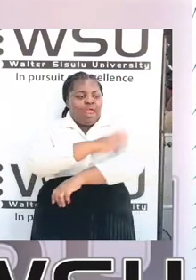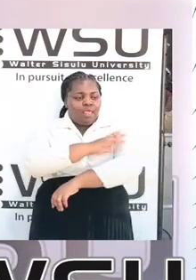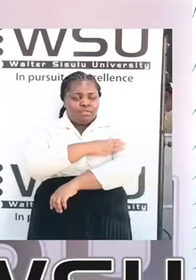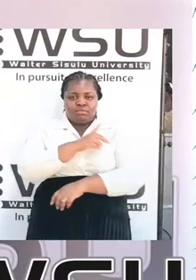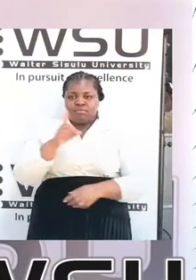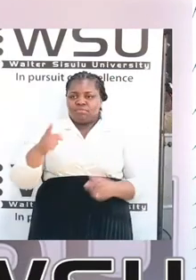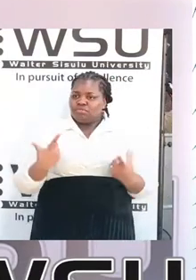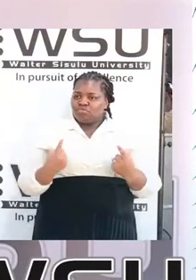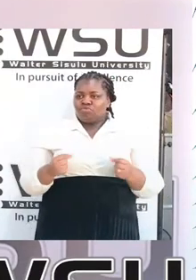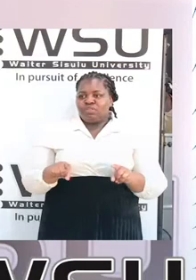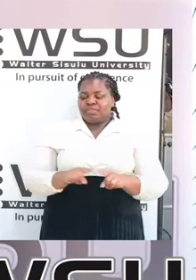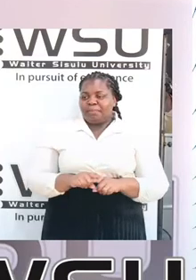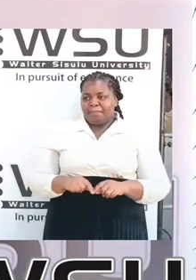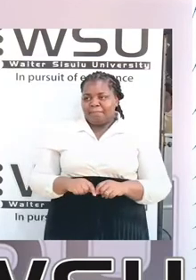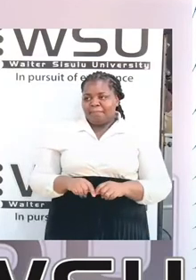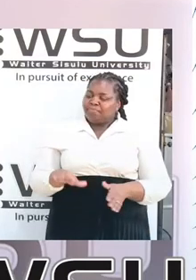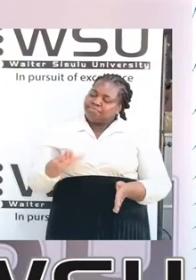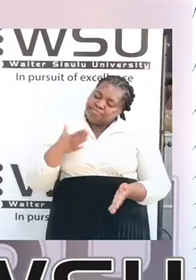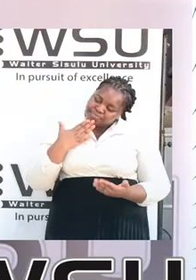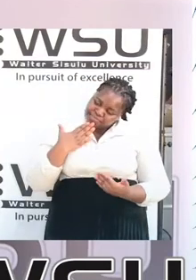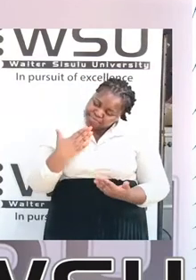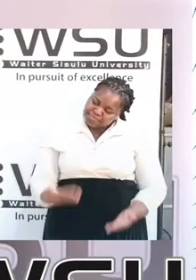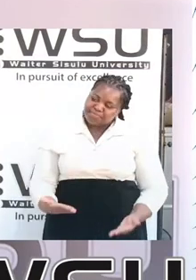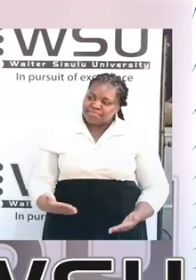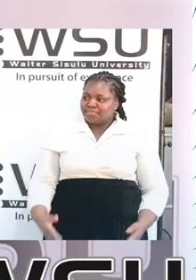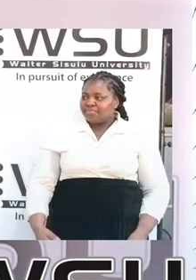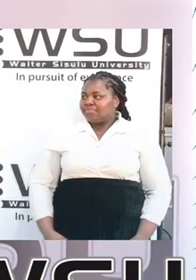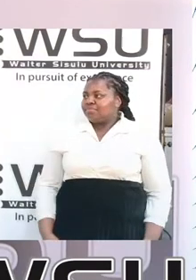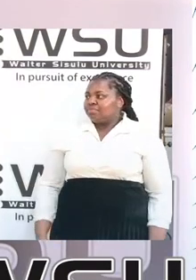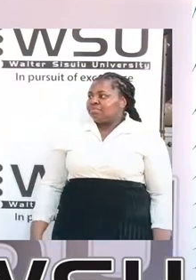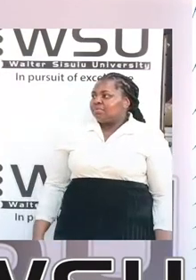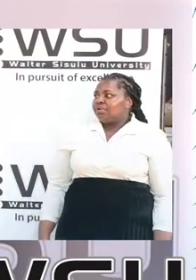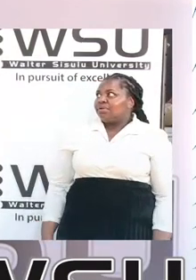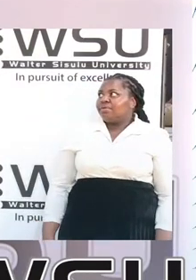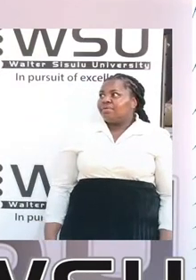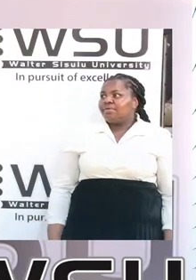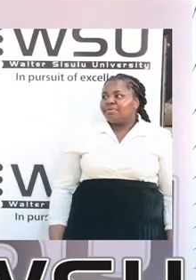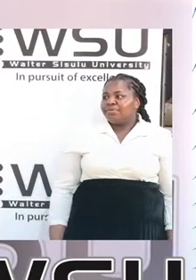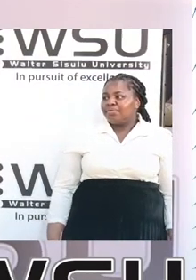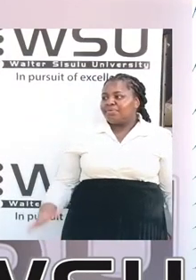did likewise. Siyabulela enkosi.